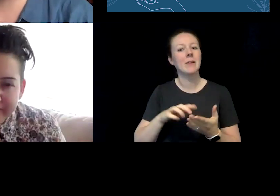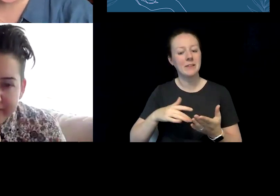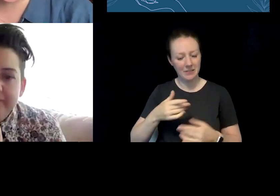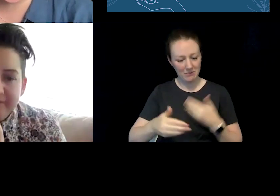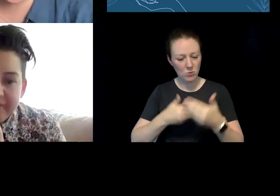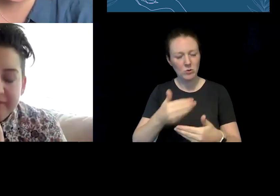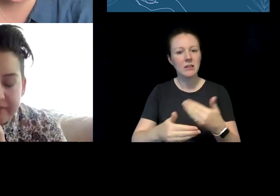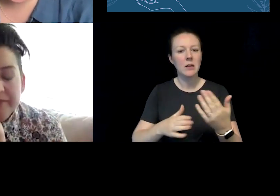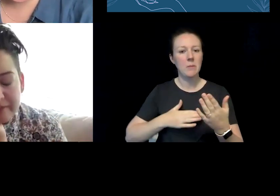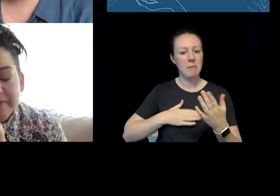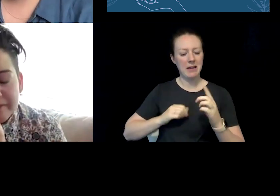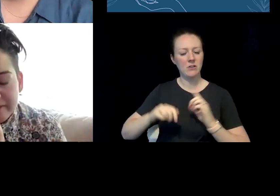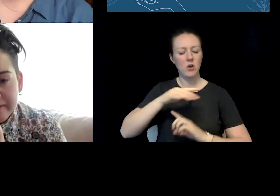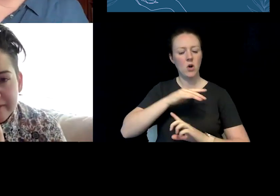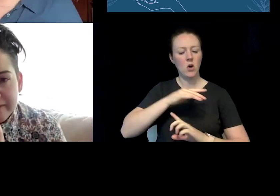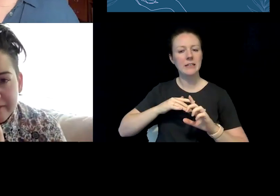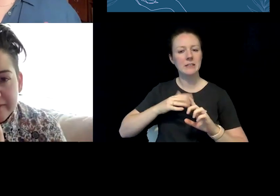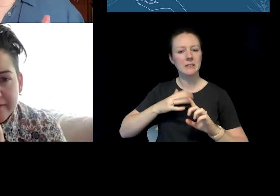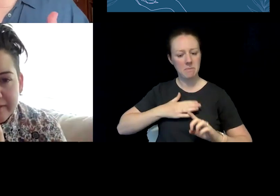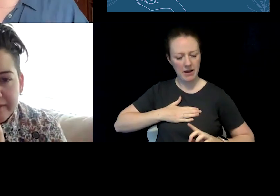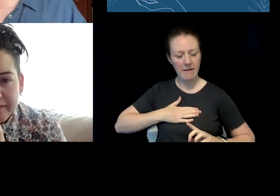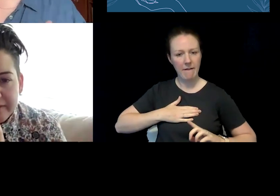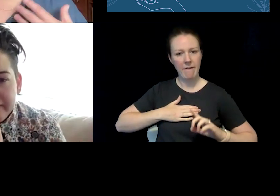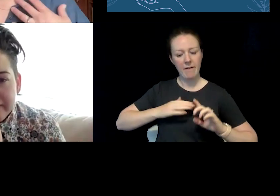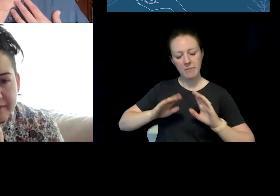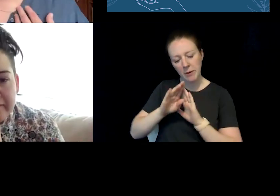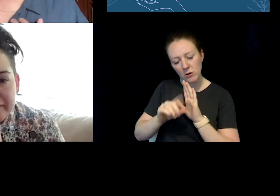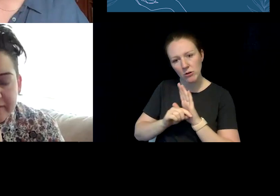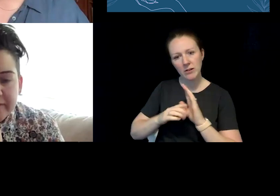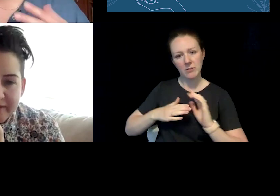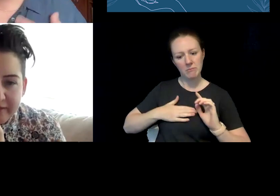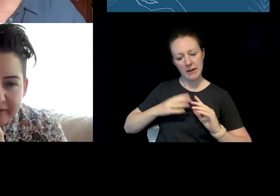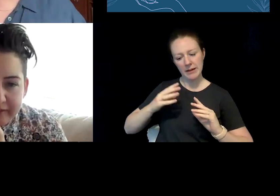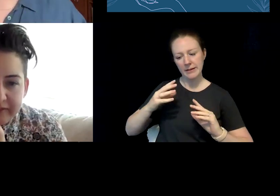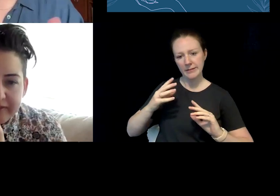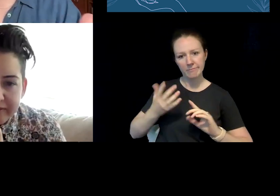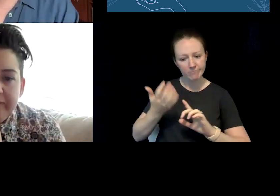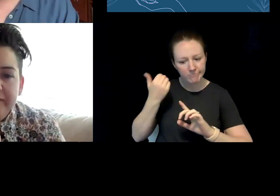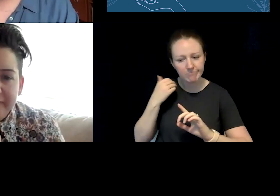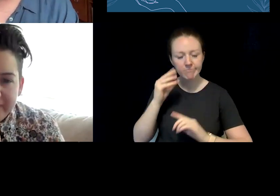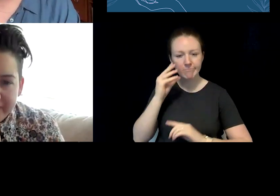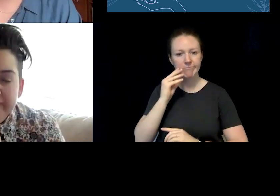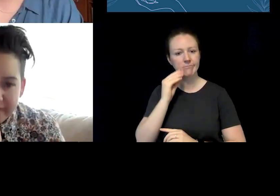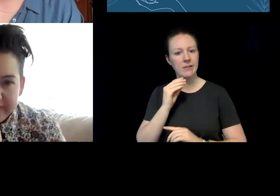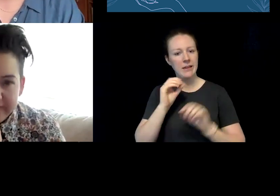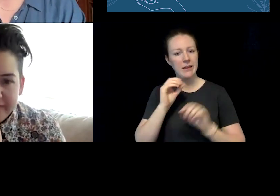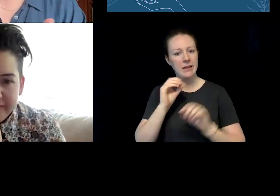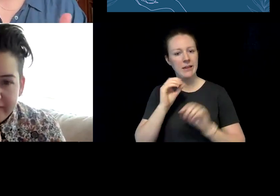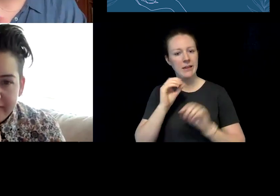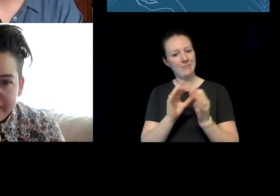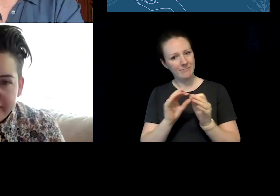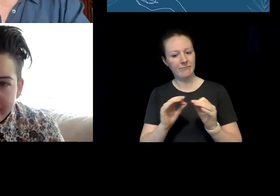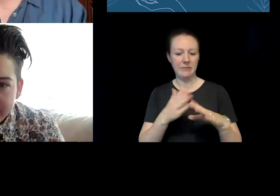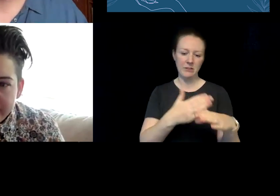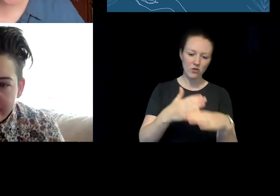your context, bringing your context to a process, being able to speak from your context, share your context,